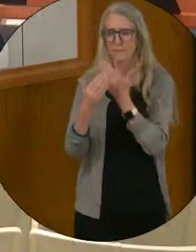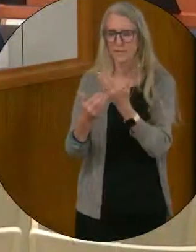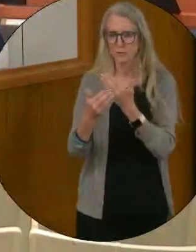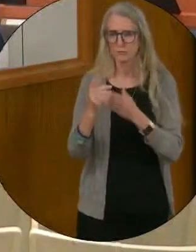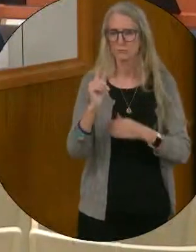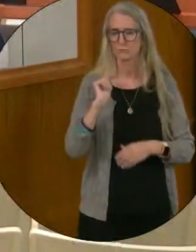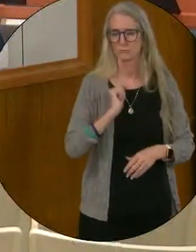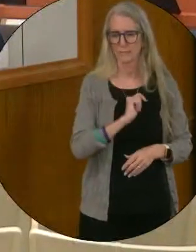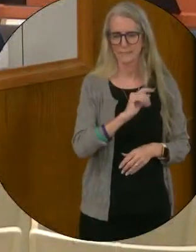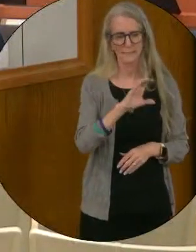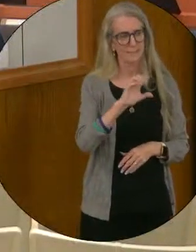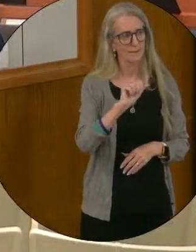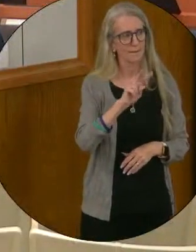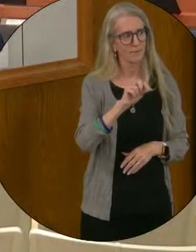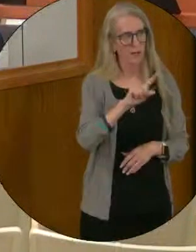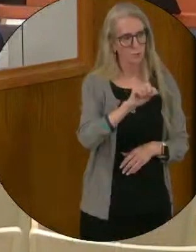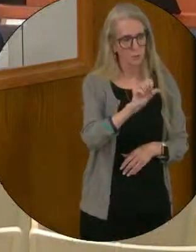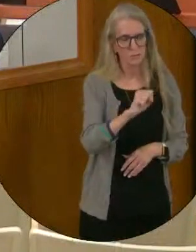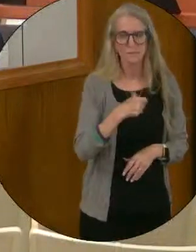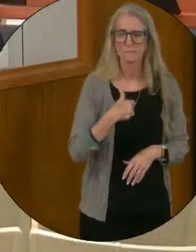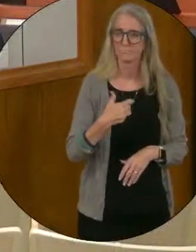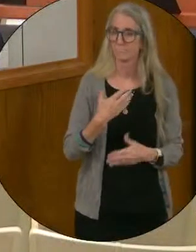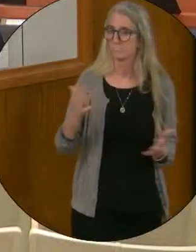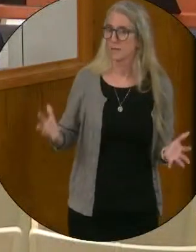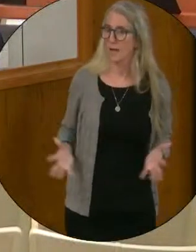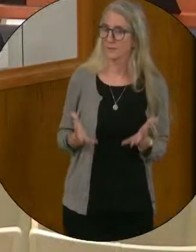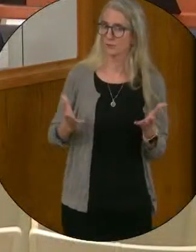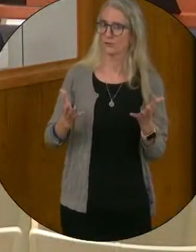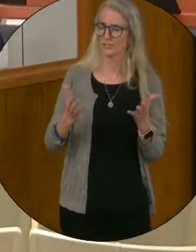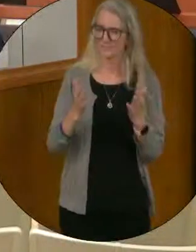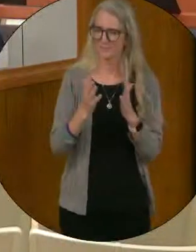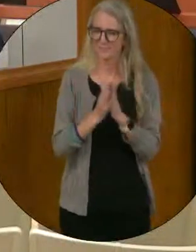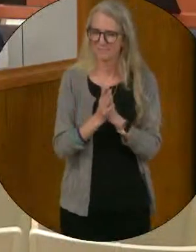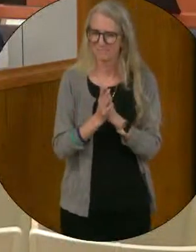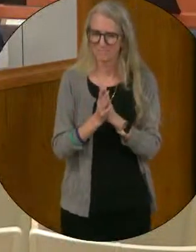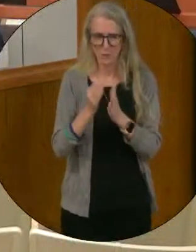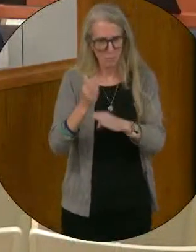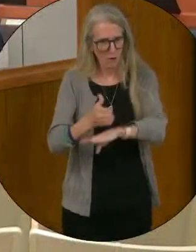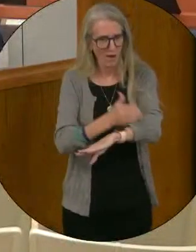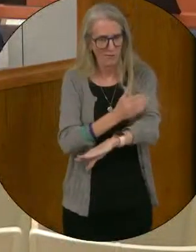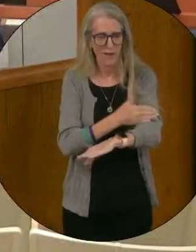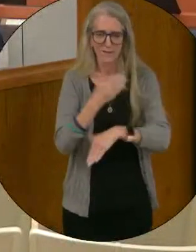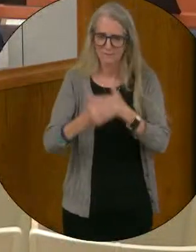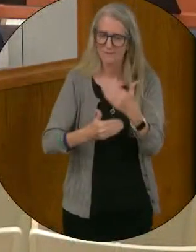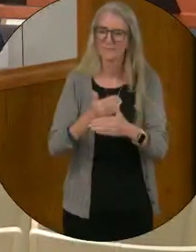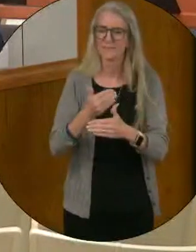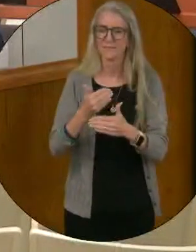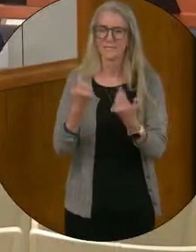Cavazos. I'm really encouraged by the progress that's taking place in our district, especially around